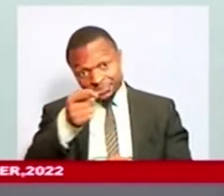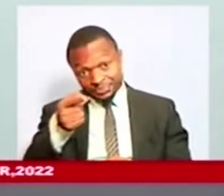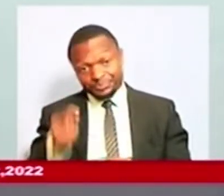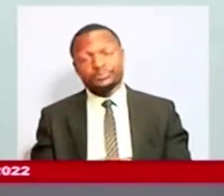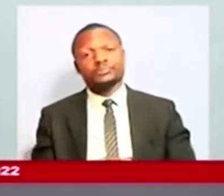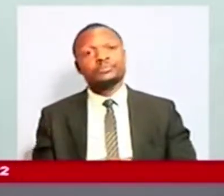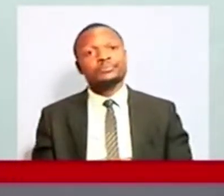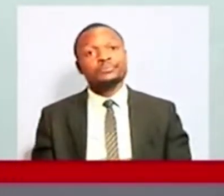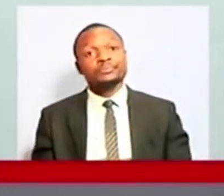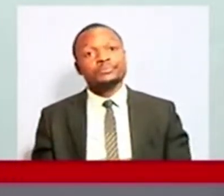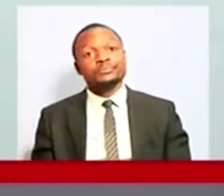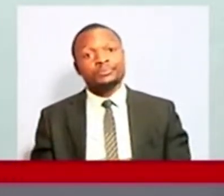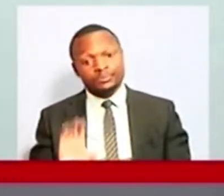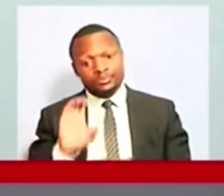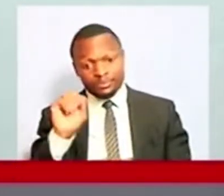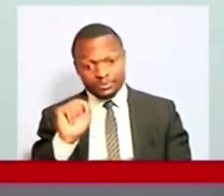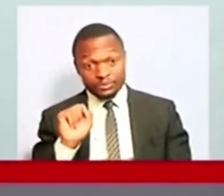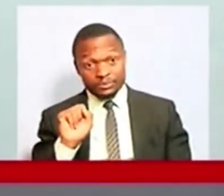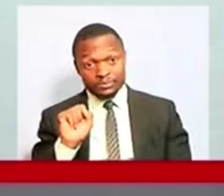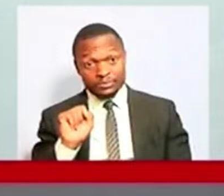to the CS and your team.